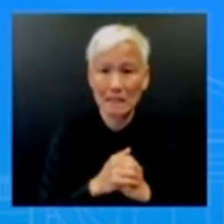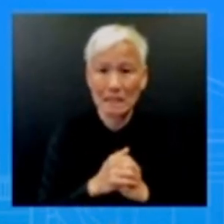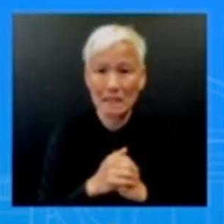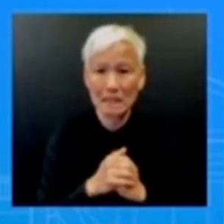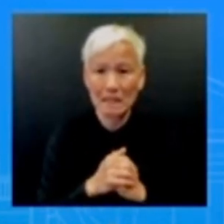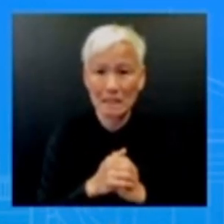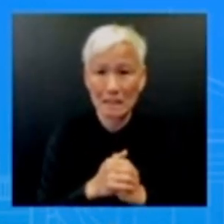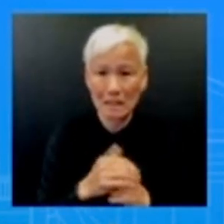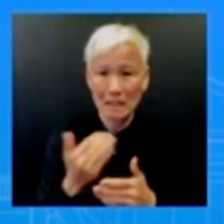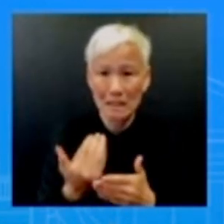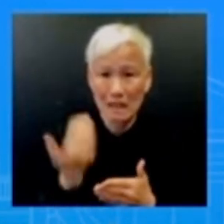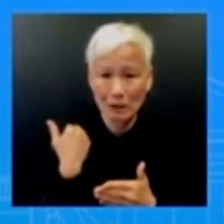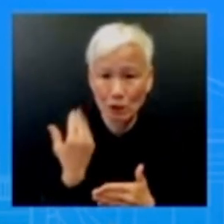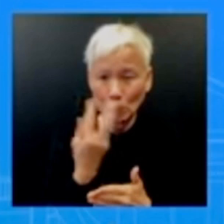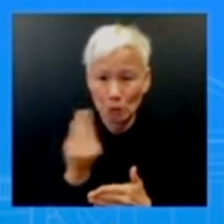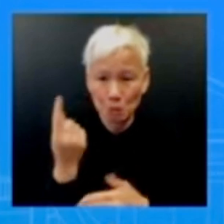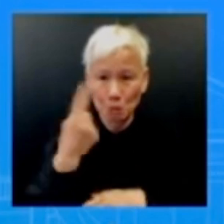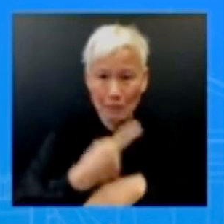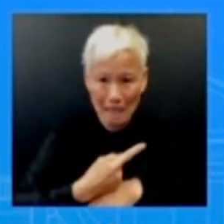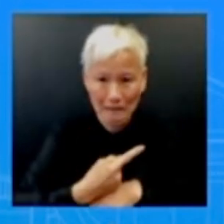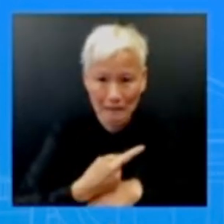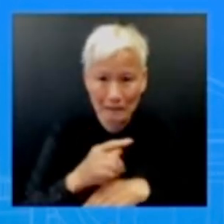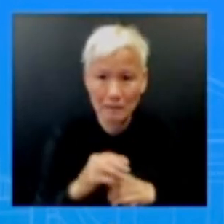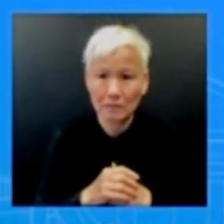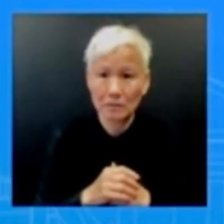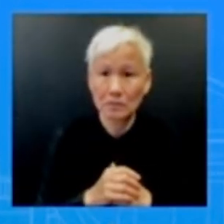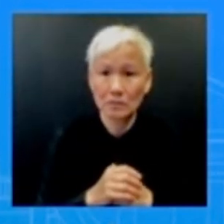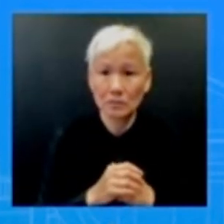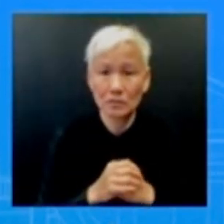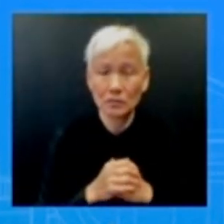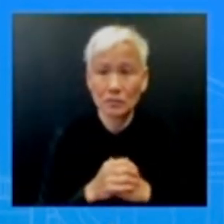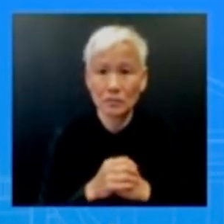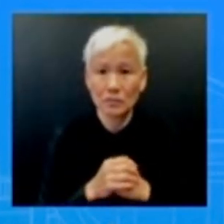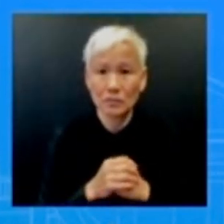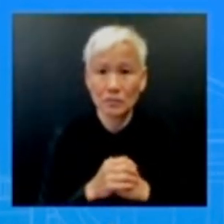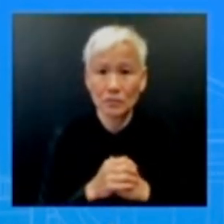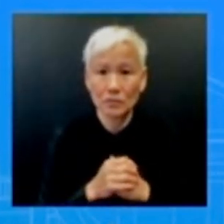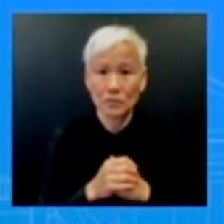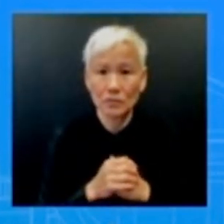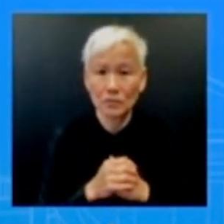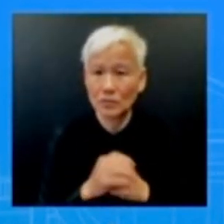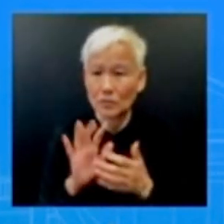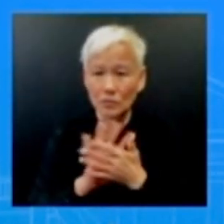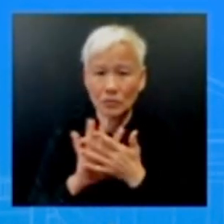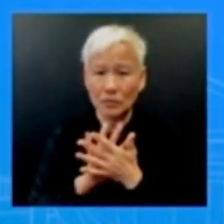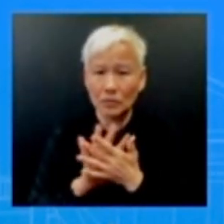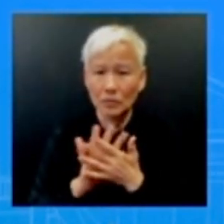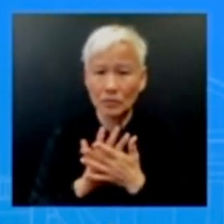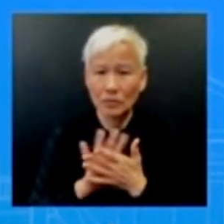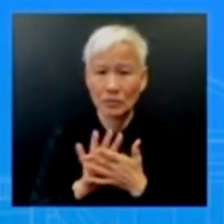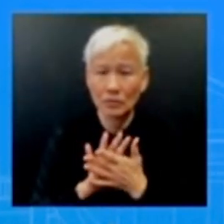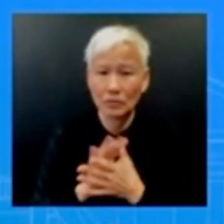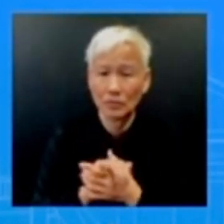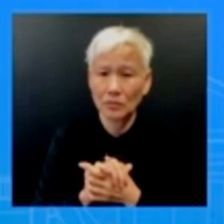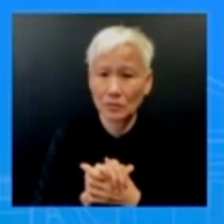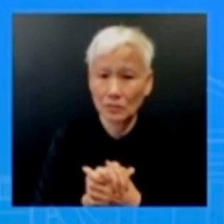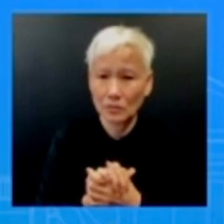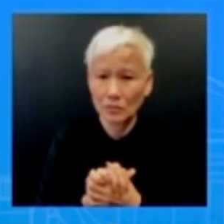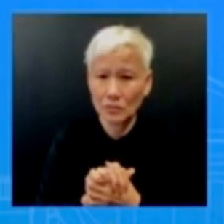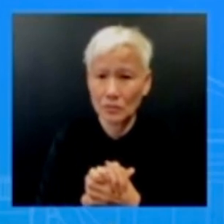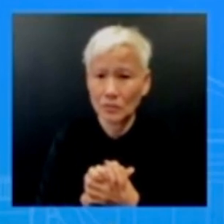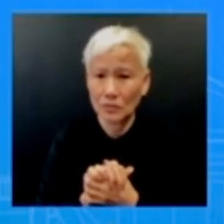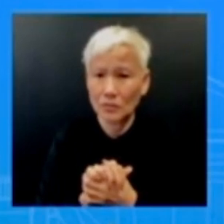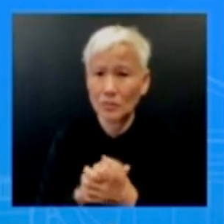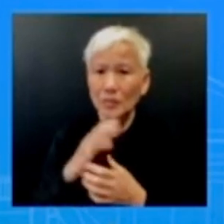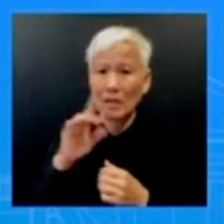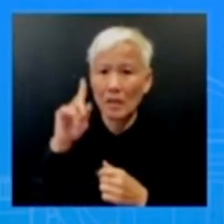small, mid-sized banks calling on the federal government to ensure deposits above $250,000. Is that something that the president would be supportive of?